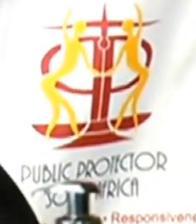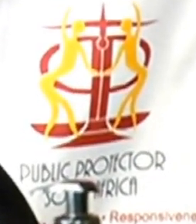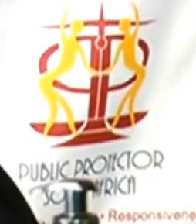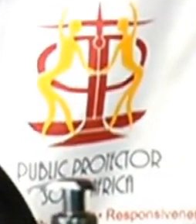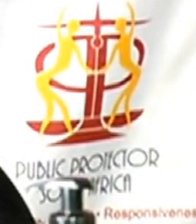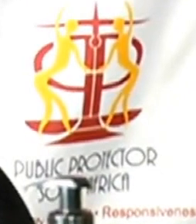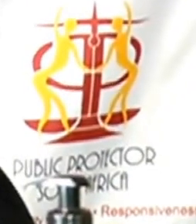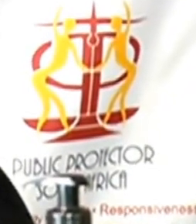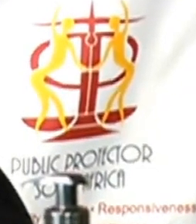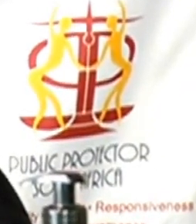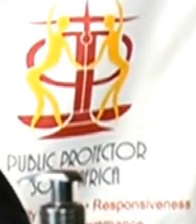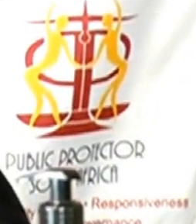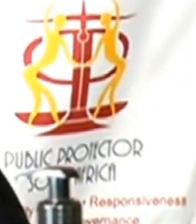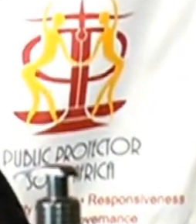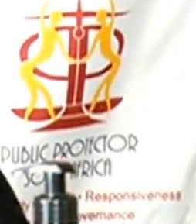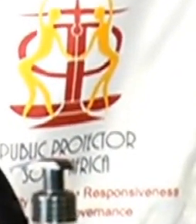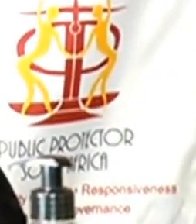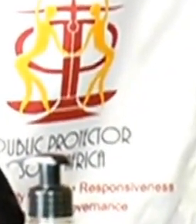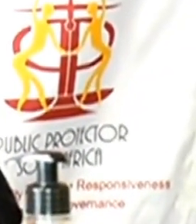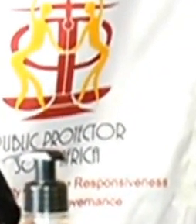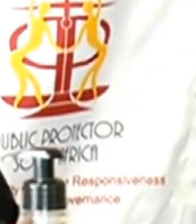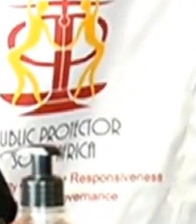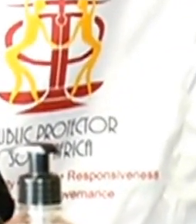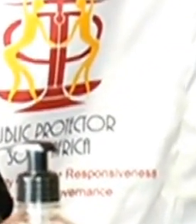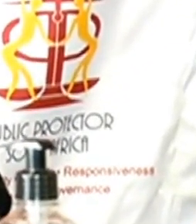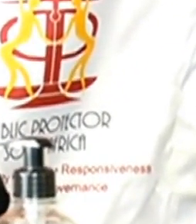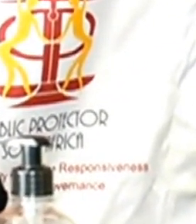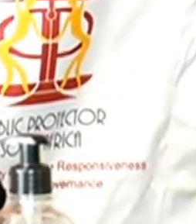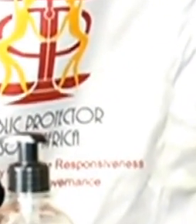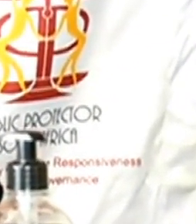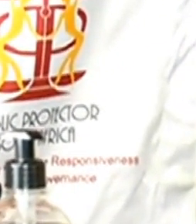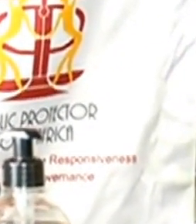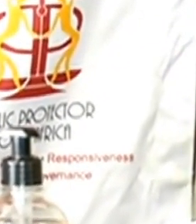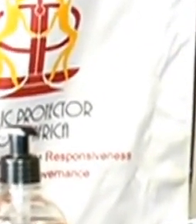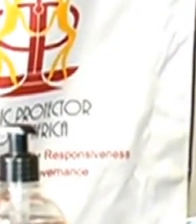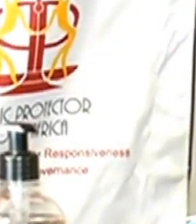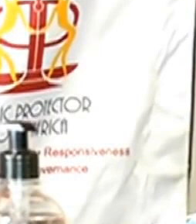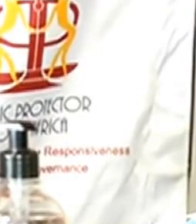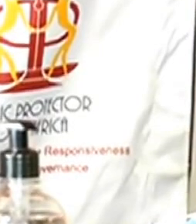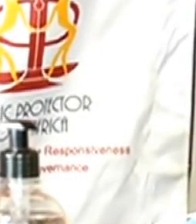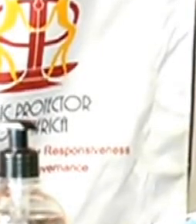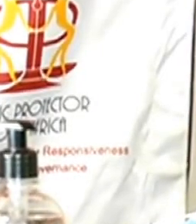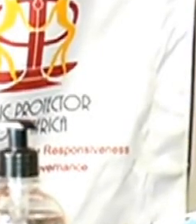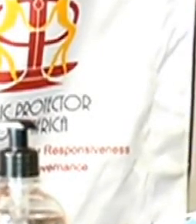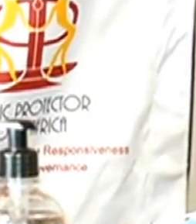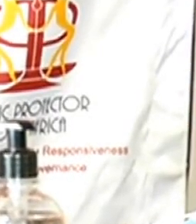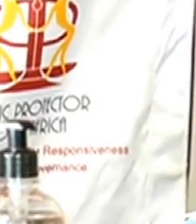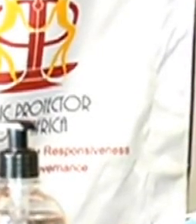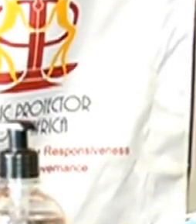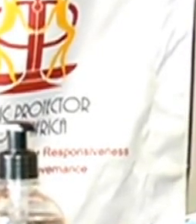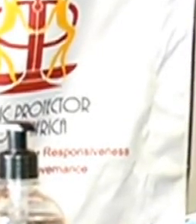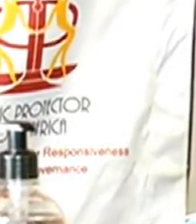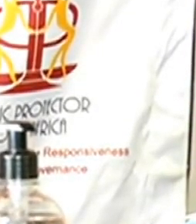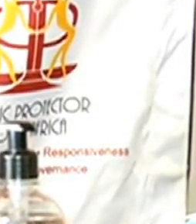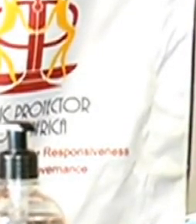Cleanliness of hospitals. Medical waste laying on the corridors in hospitals. Lack